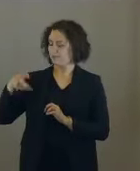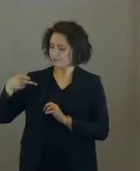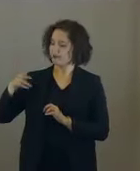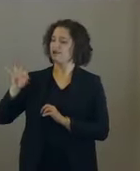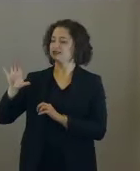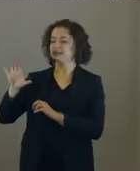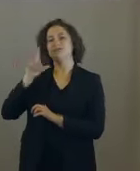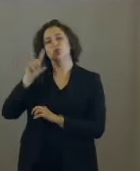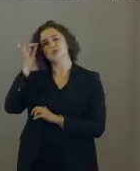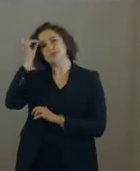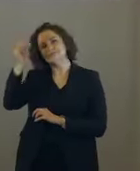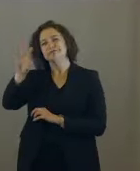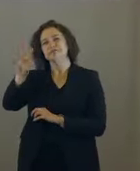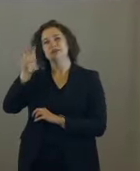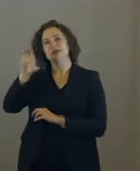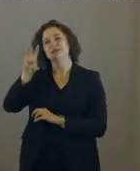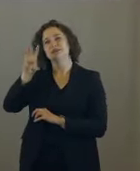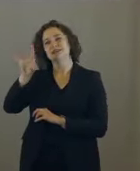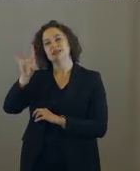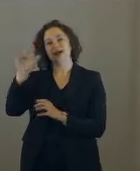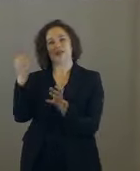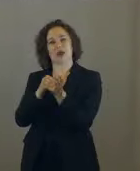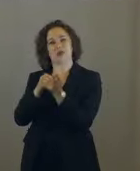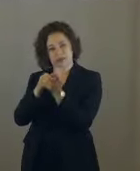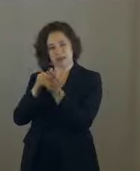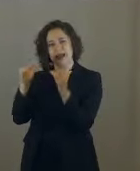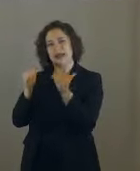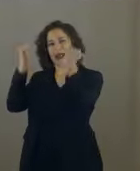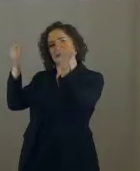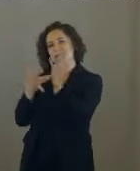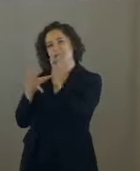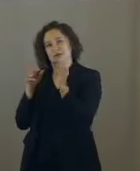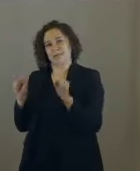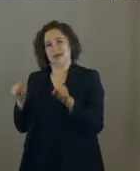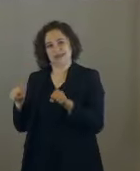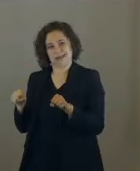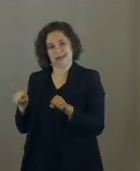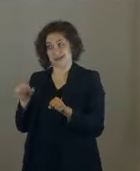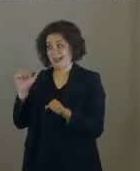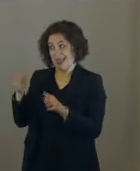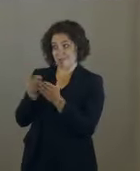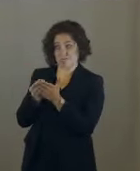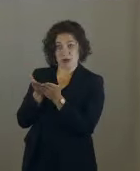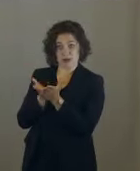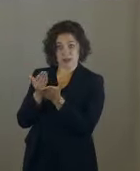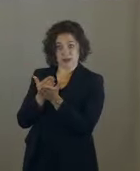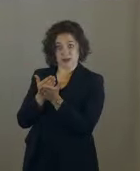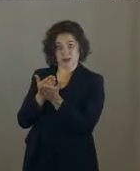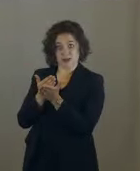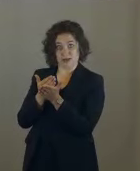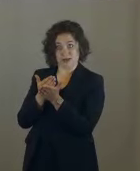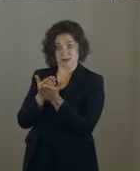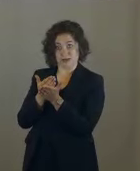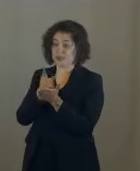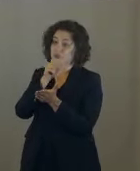nearly 768,000 to enhance technology capacity. Is any of that budgeting for, it's worth every